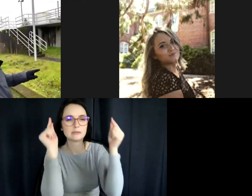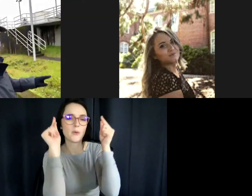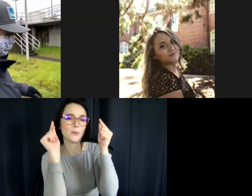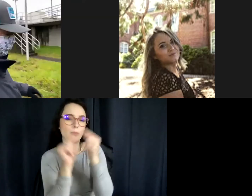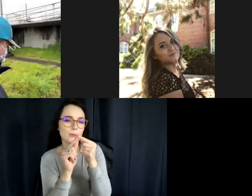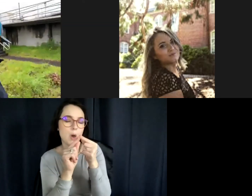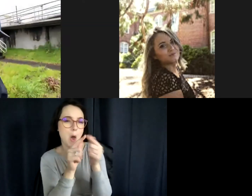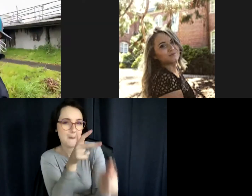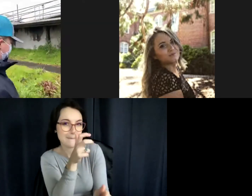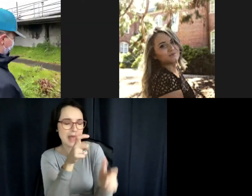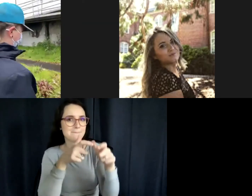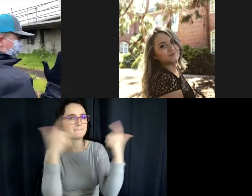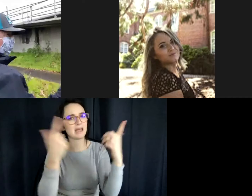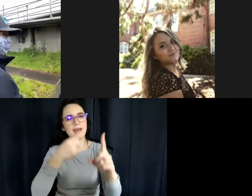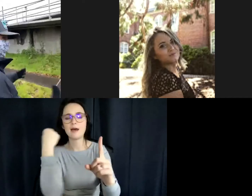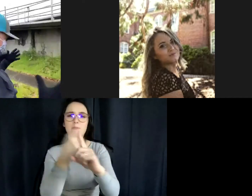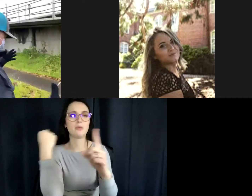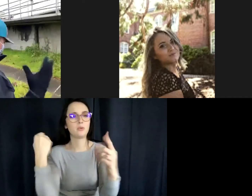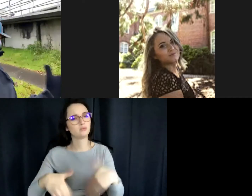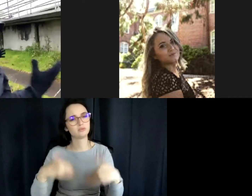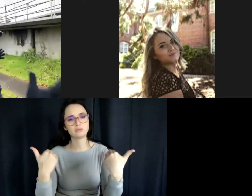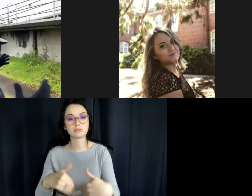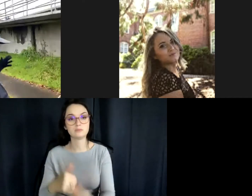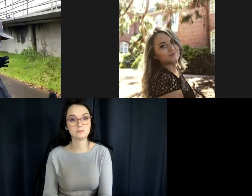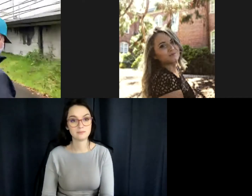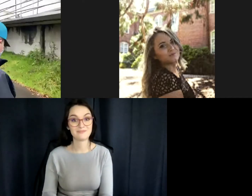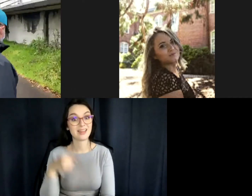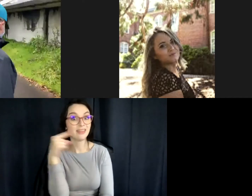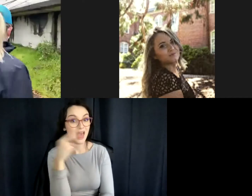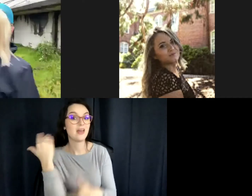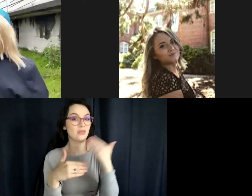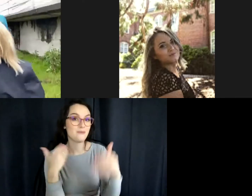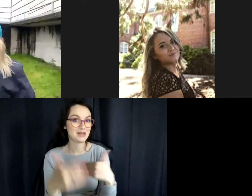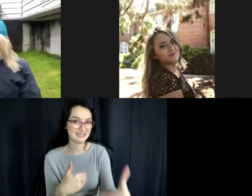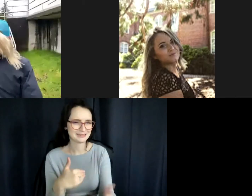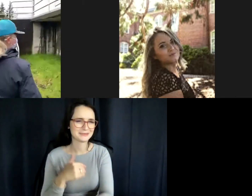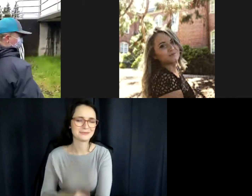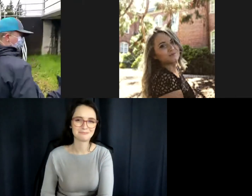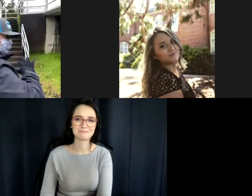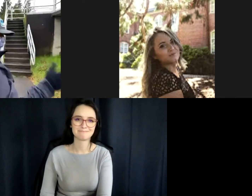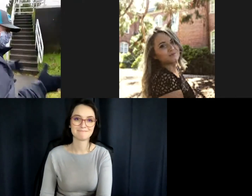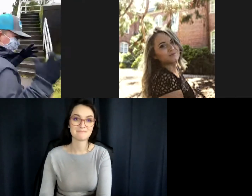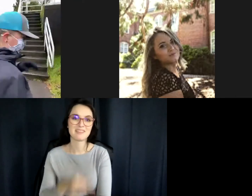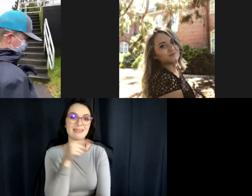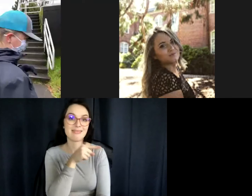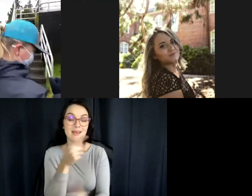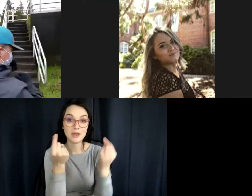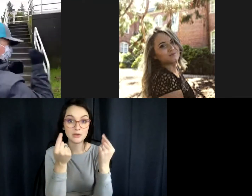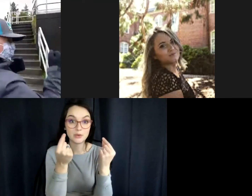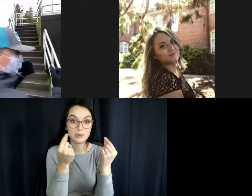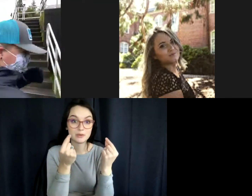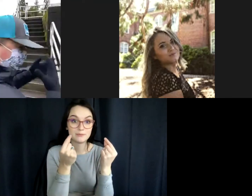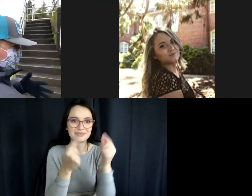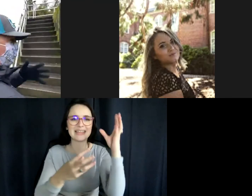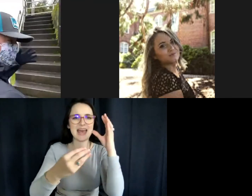excellent job. We won our peak performance award for Awesome. 13 years in a row. Oh my gosh. Yeah, so they do an awesome job.